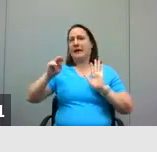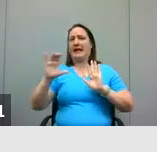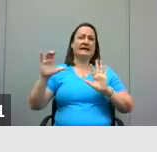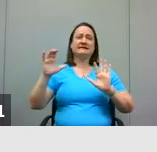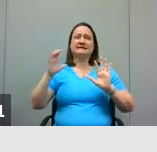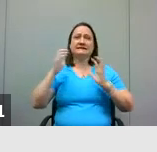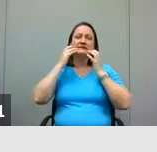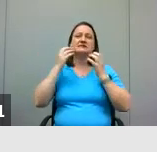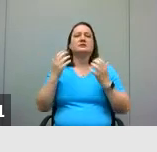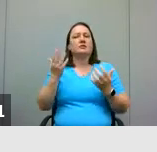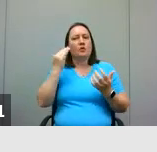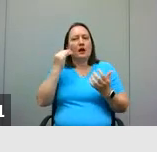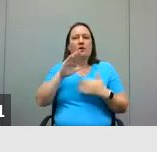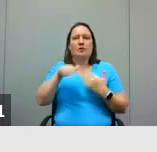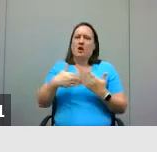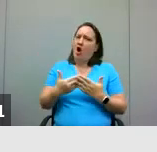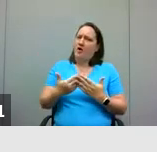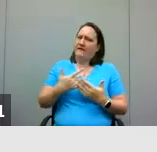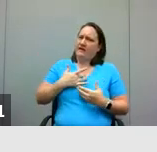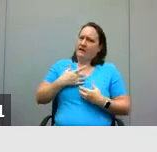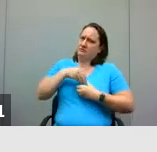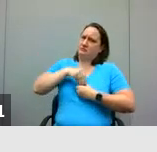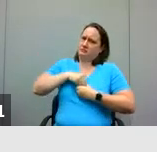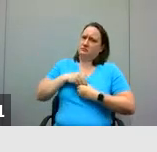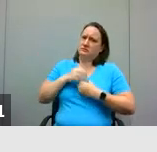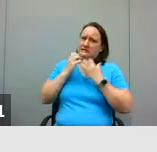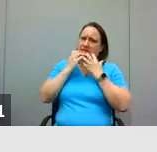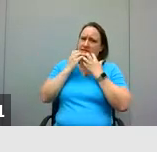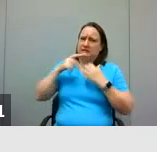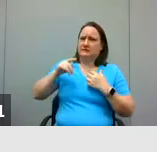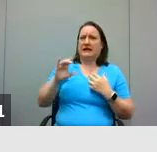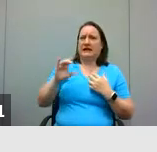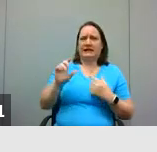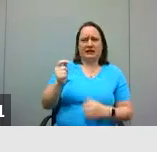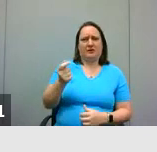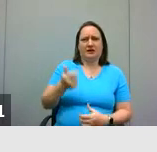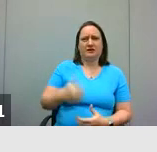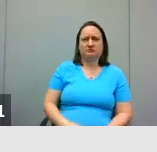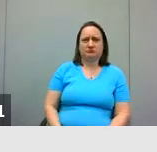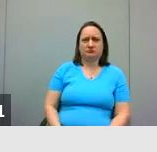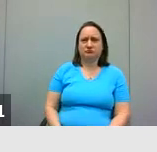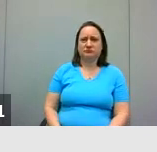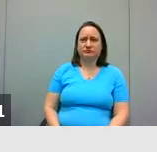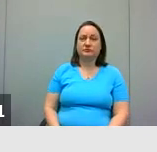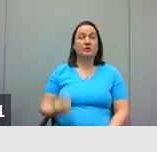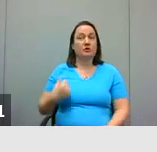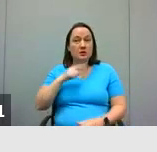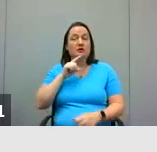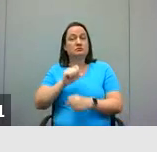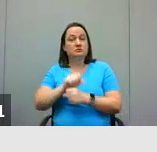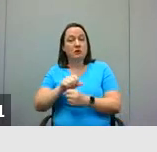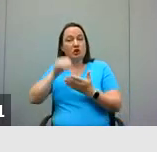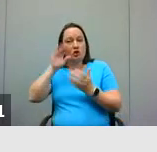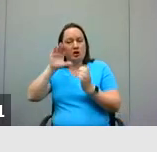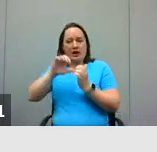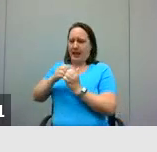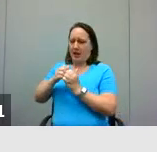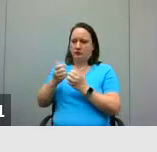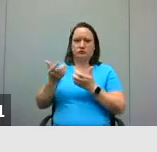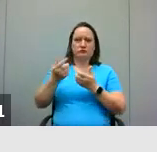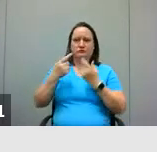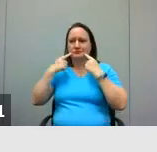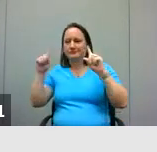been a bit panicked by this. And we have learned to dance in the rain. It's